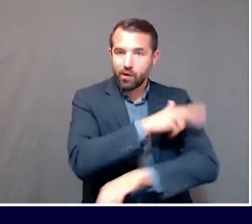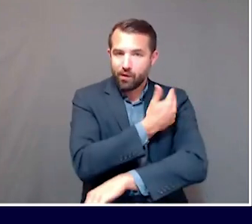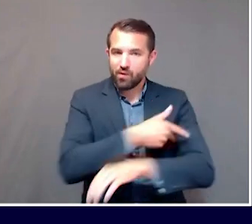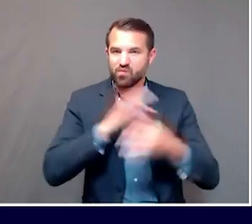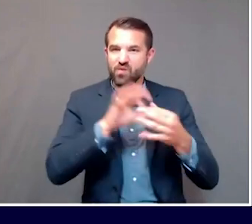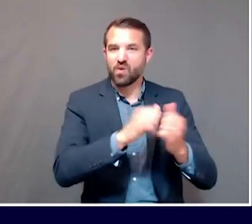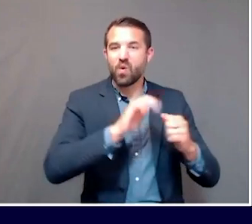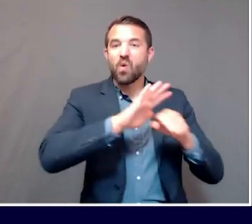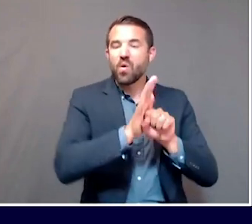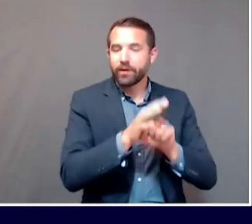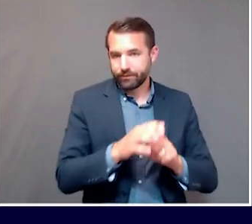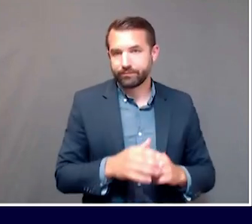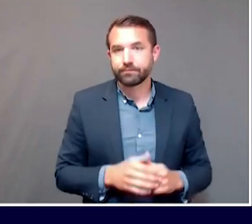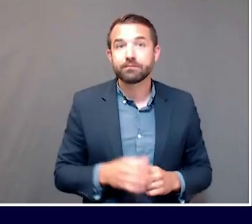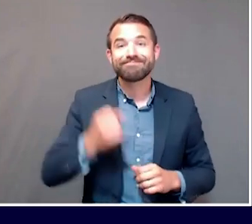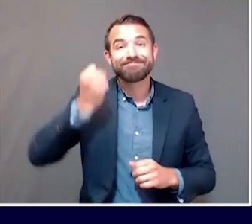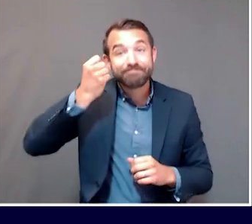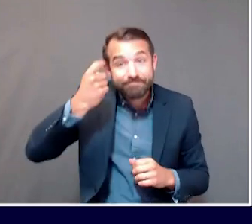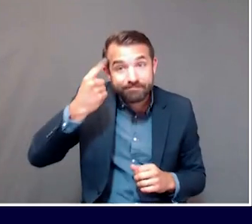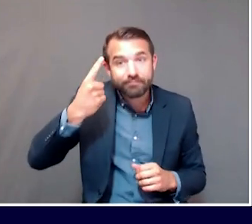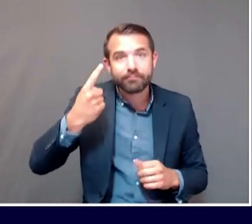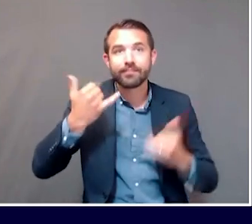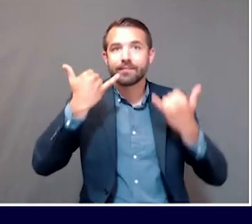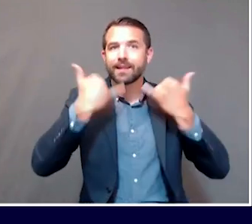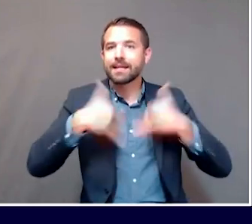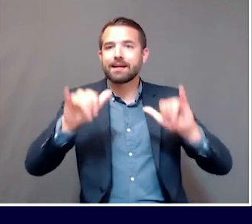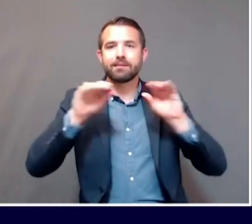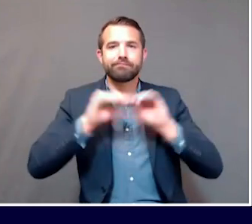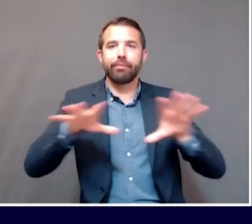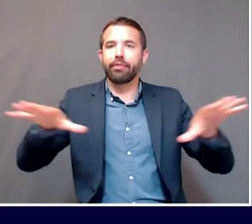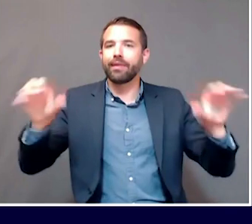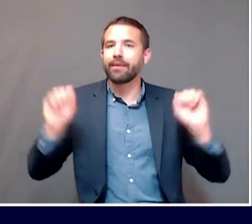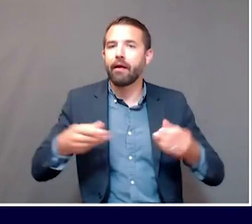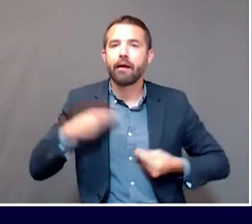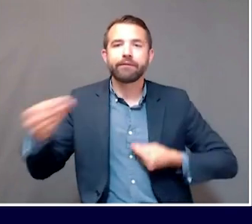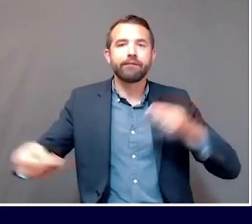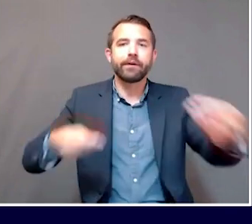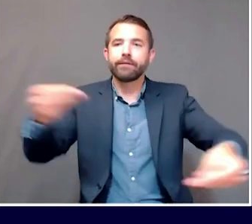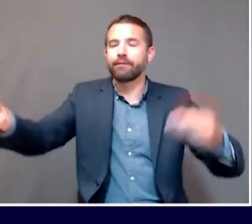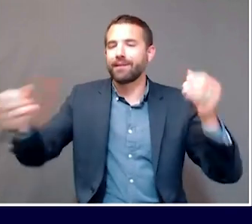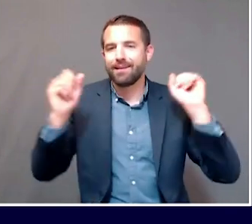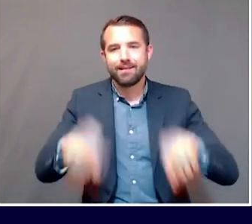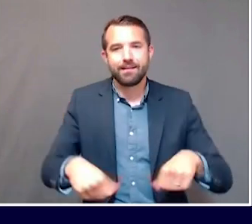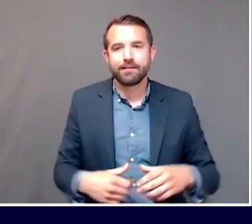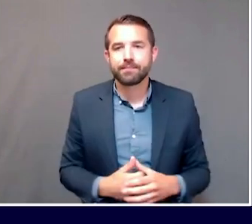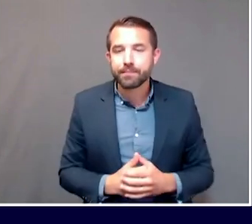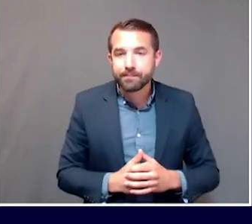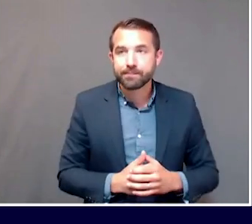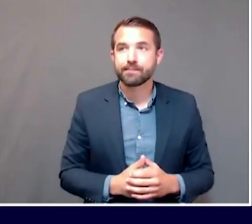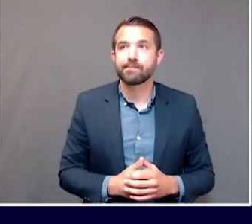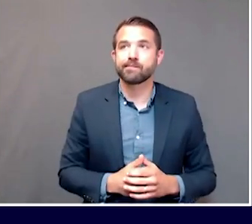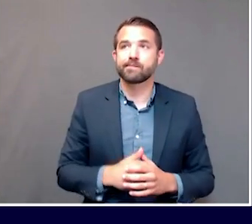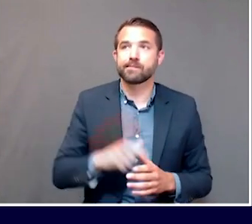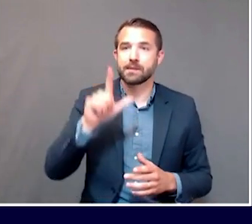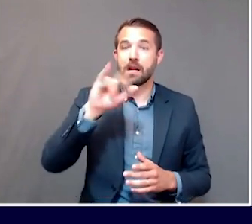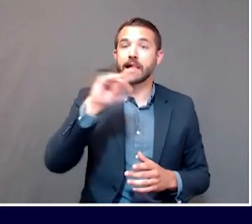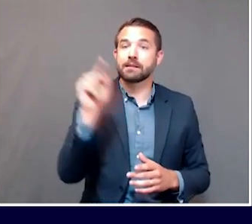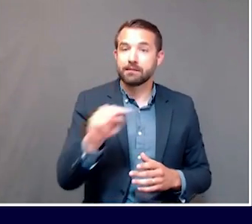who may not have the same immune systems that they do. I'm going to turn next to Liz Graves at the Ellsworth American.